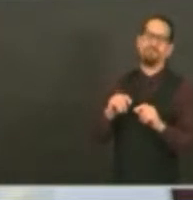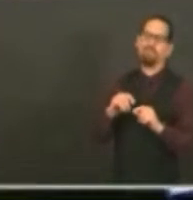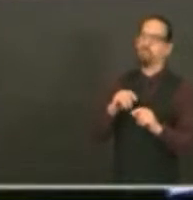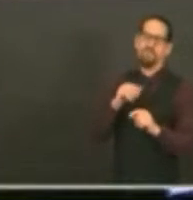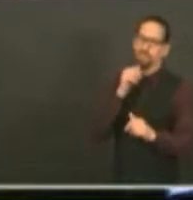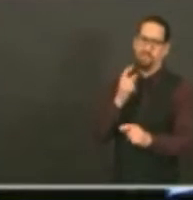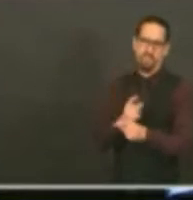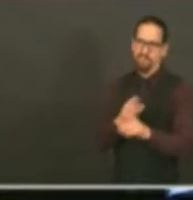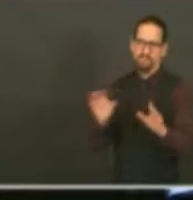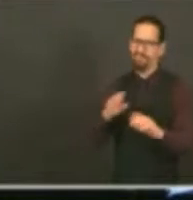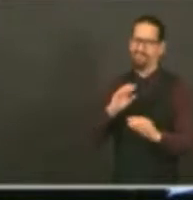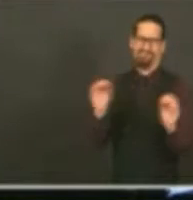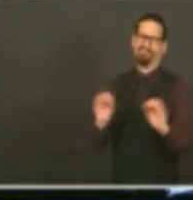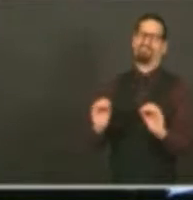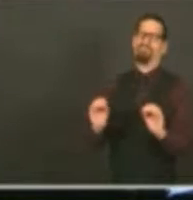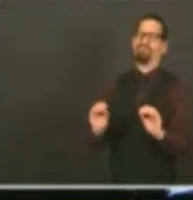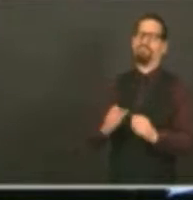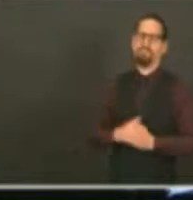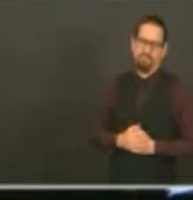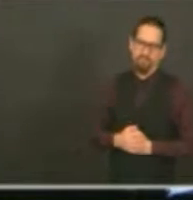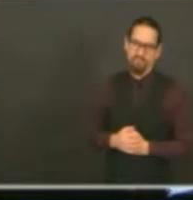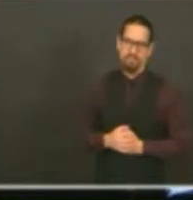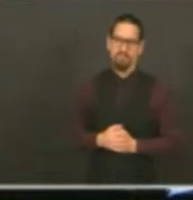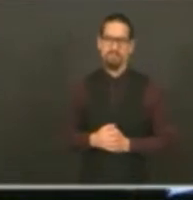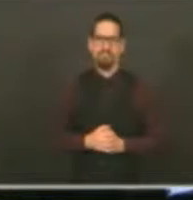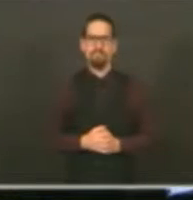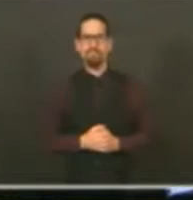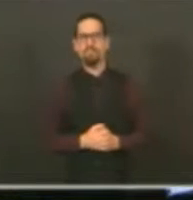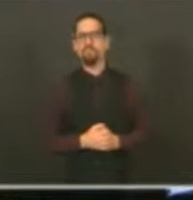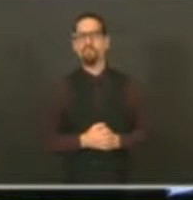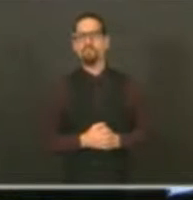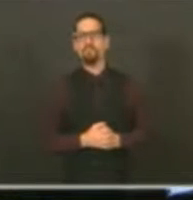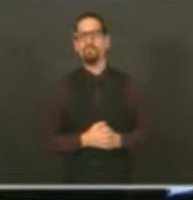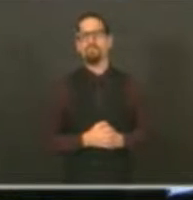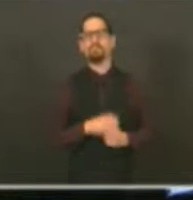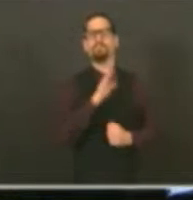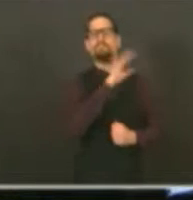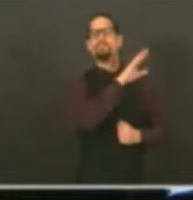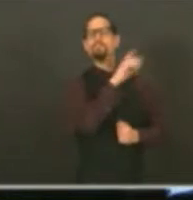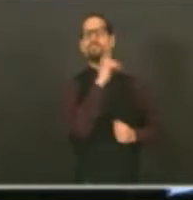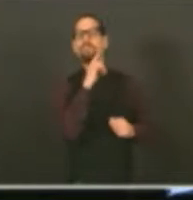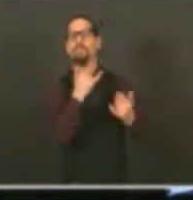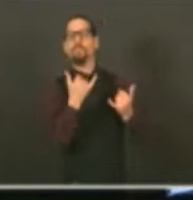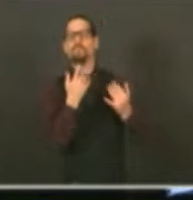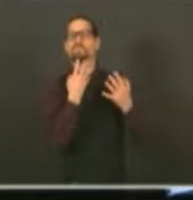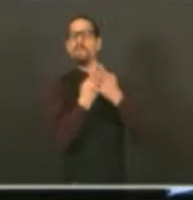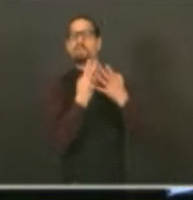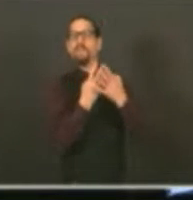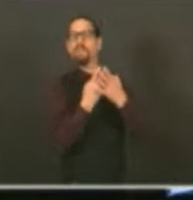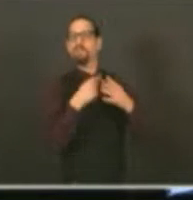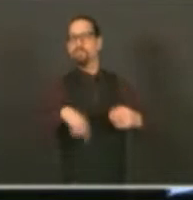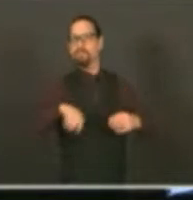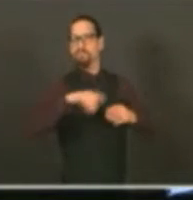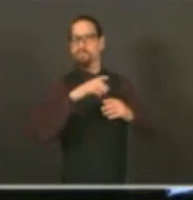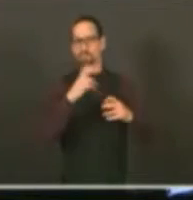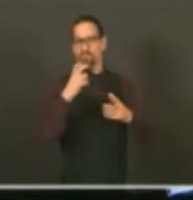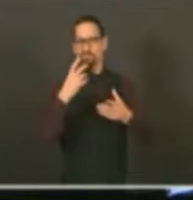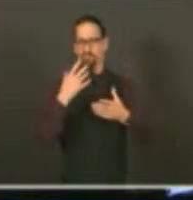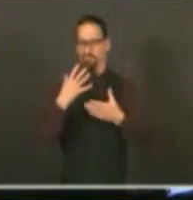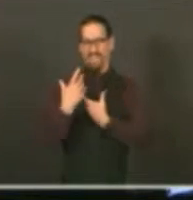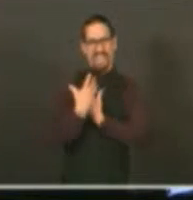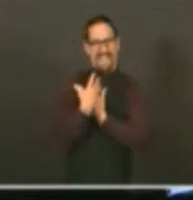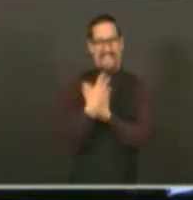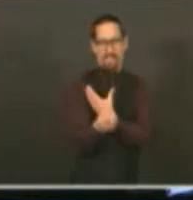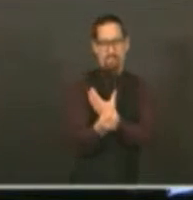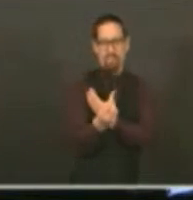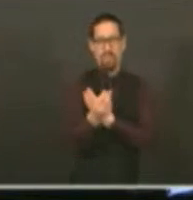medical professional suggested that giving the incarcerated more time outside where spread is lower, perhaps using the National Guard to help with supervising more